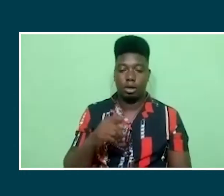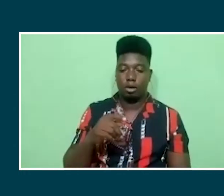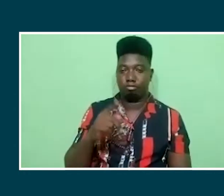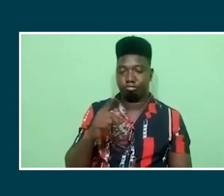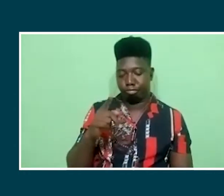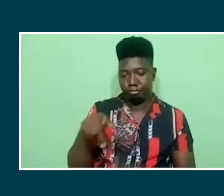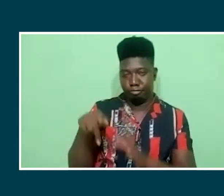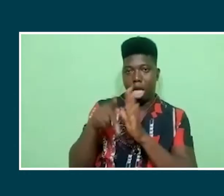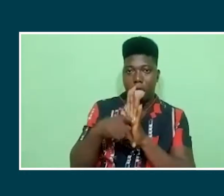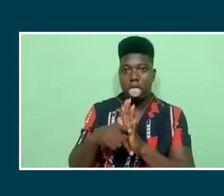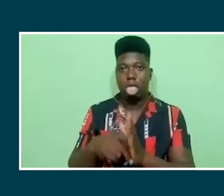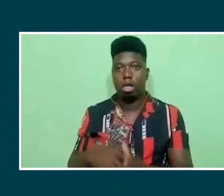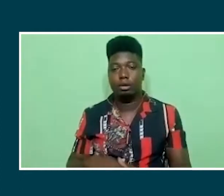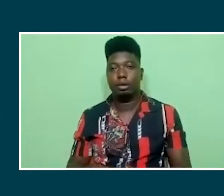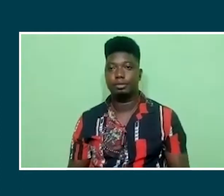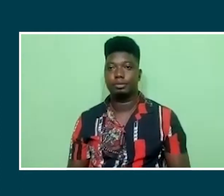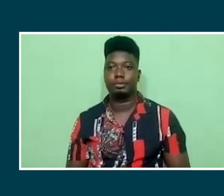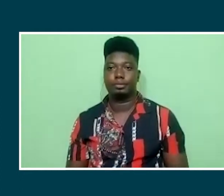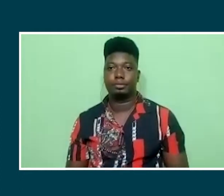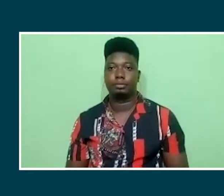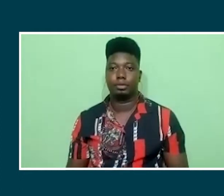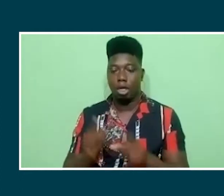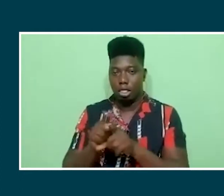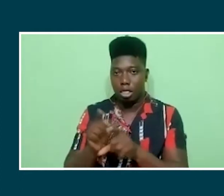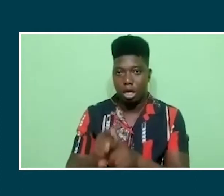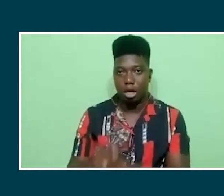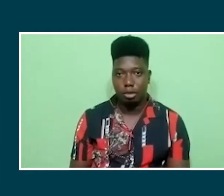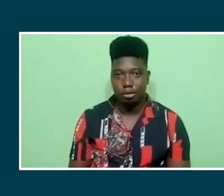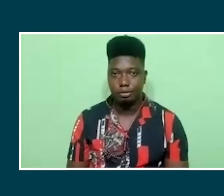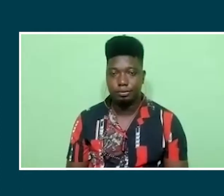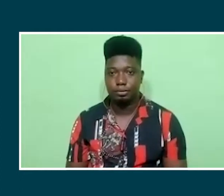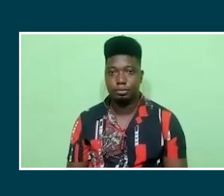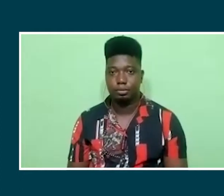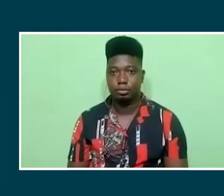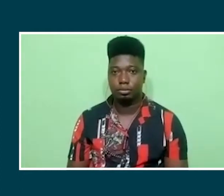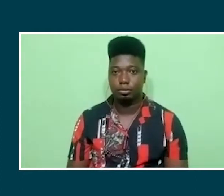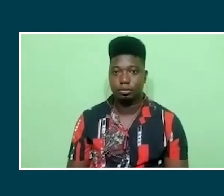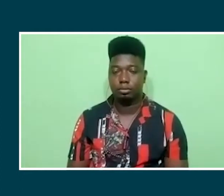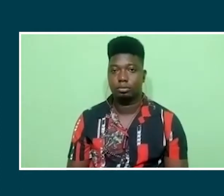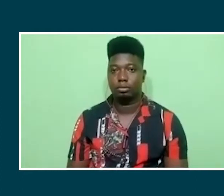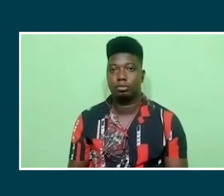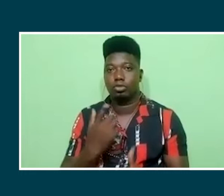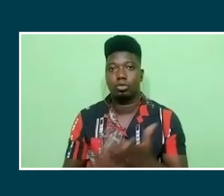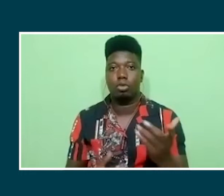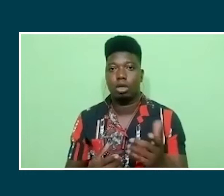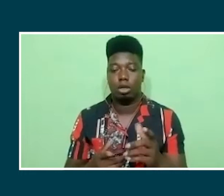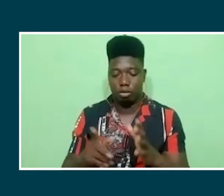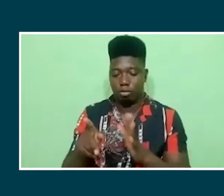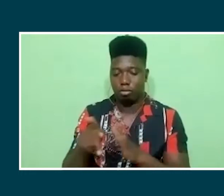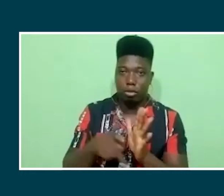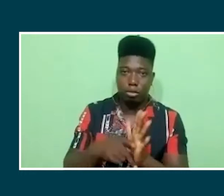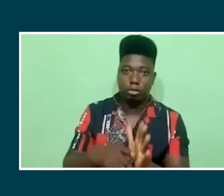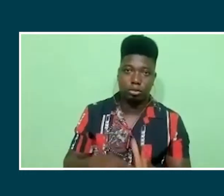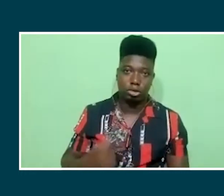it comes to dismantling racism. The same is around toxic masculinity, right? Like what policies and systems are we supporting or